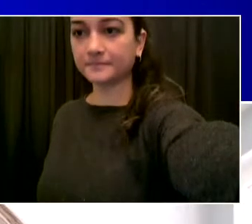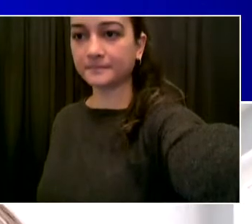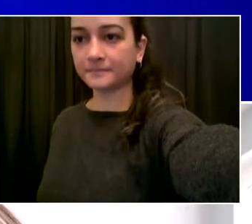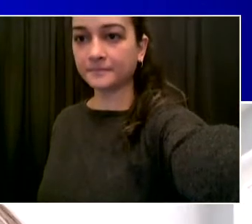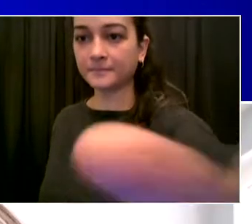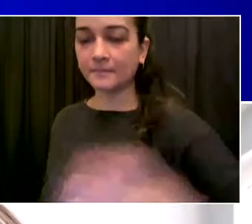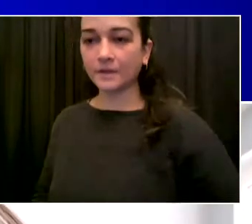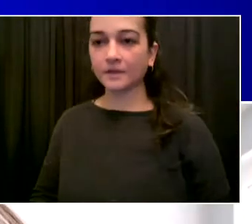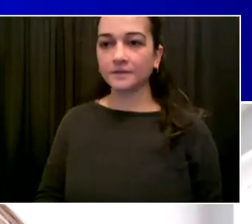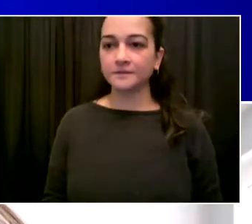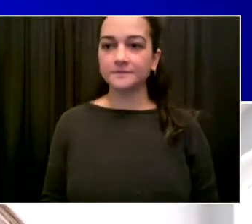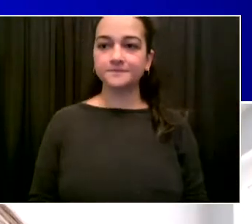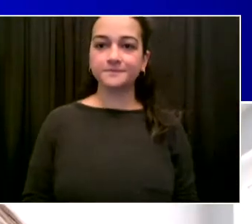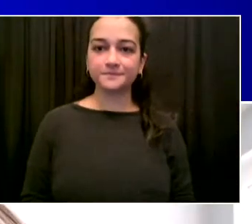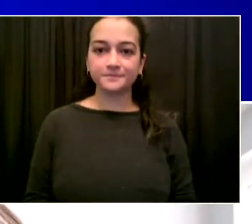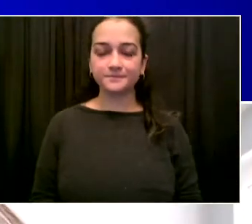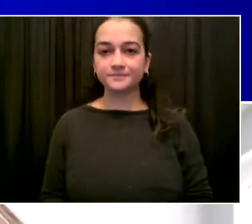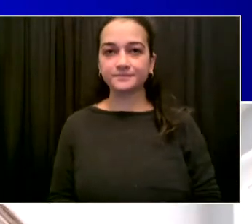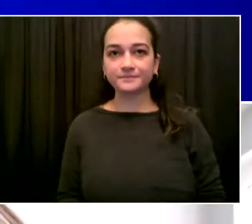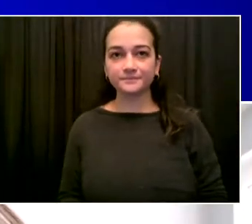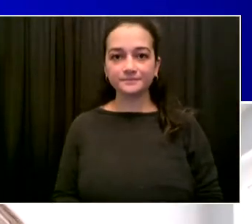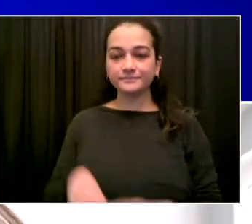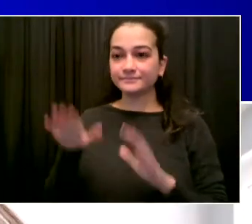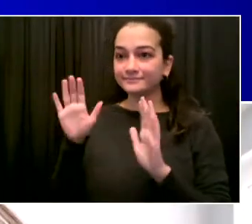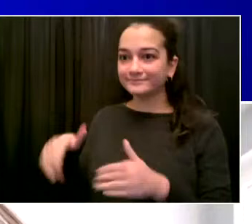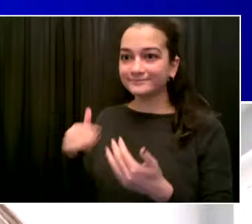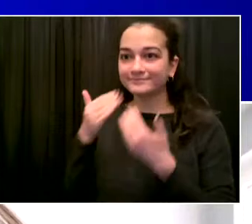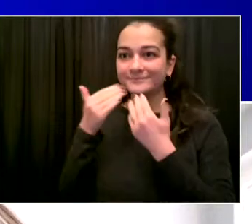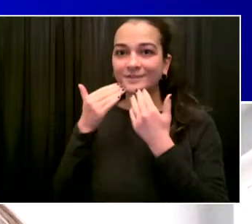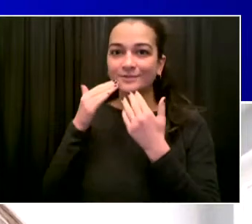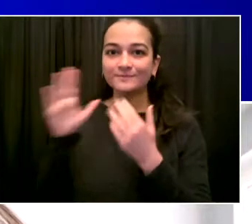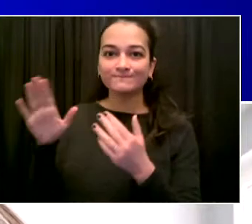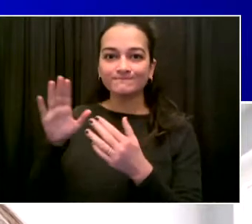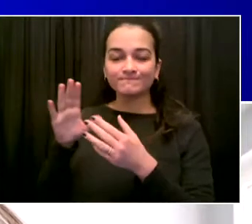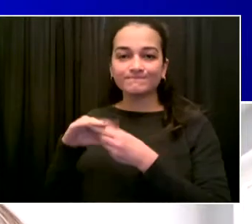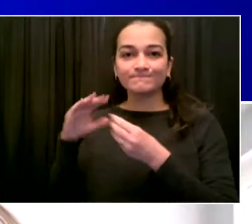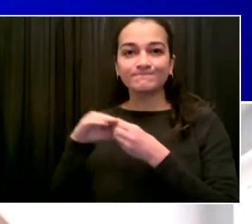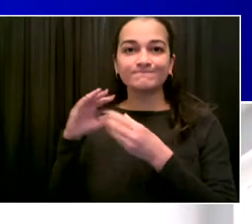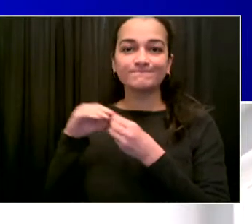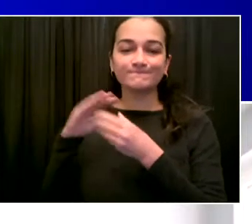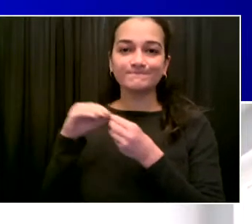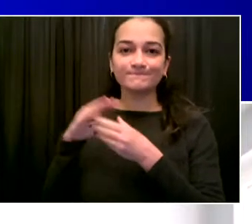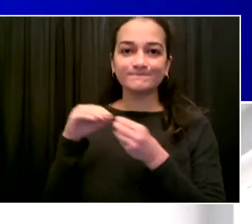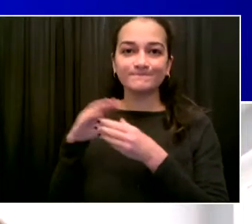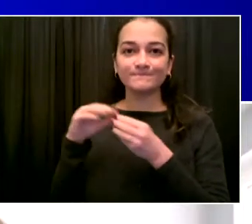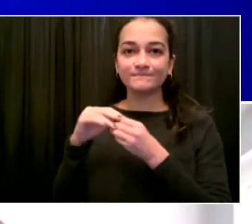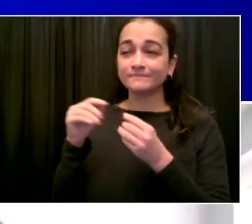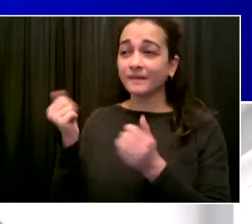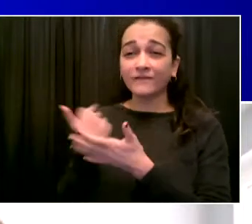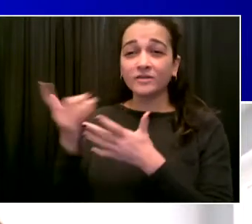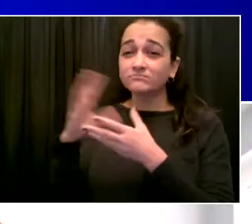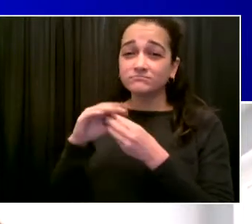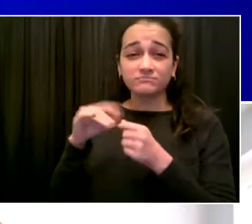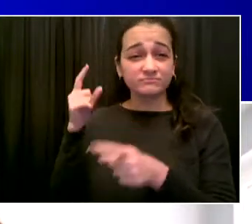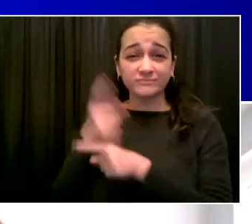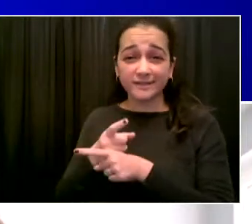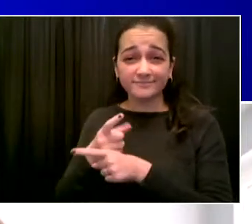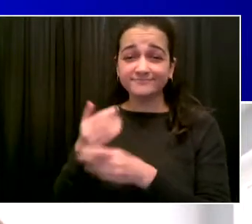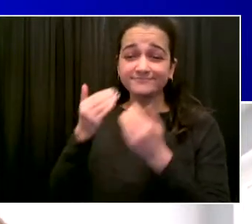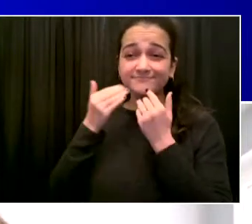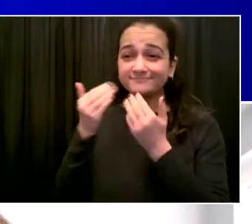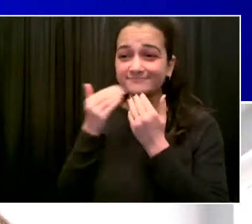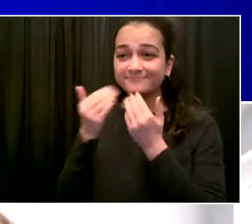to the people, giving them the chance to be safe. And look, the kids are leading the way, Doctor. They always do. They always